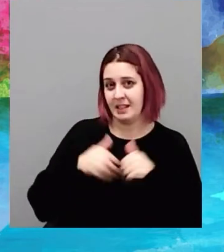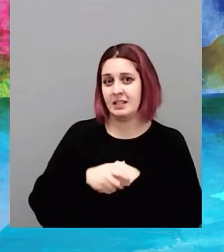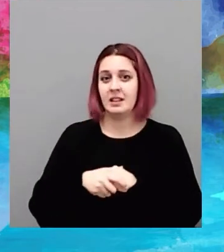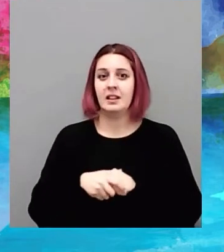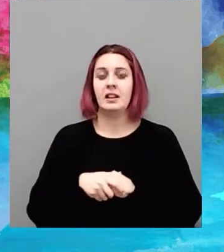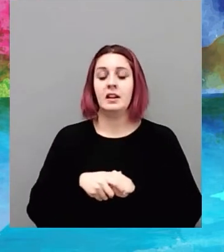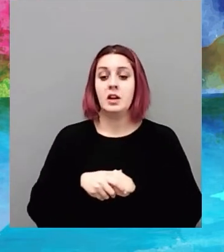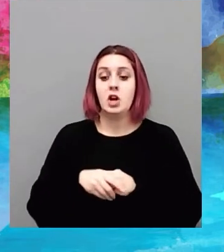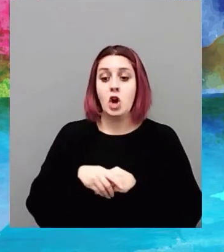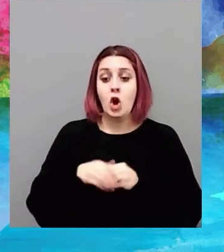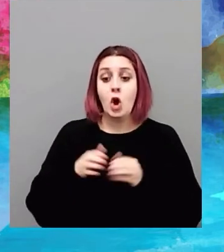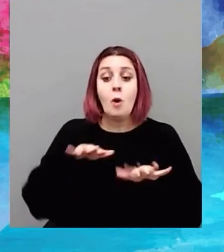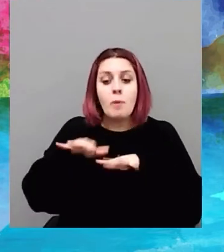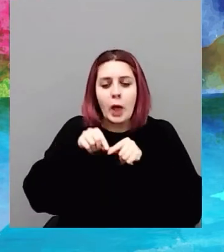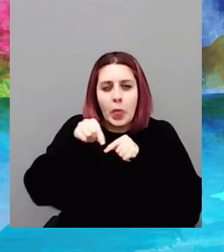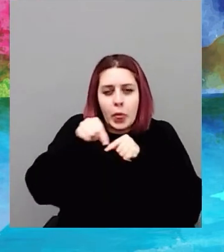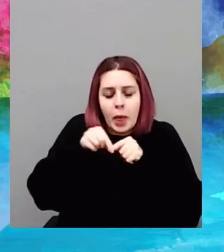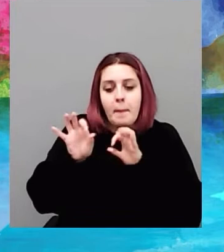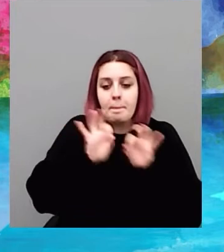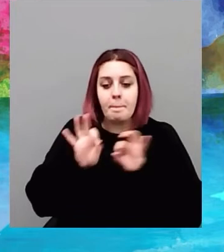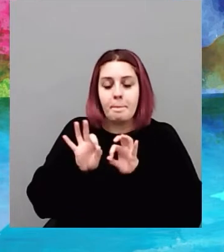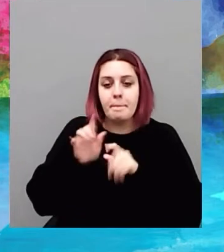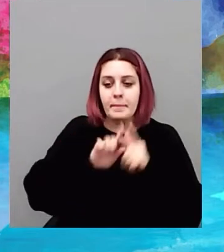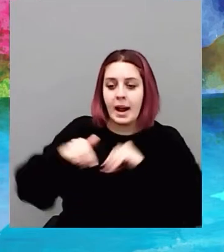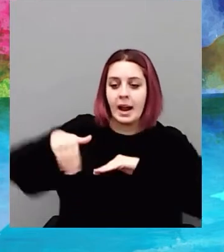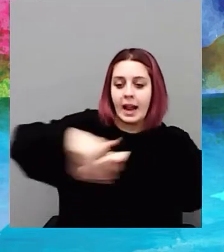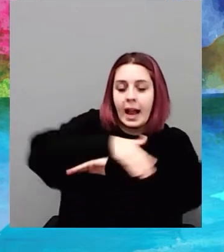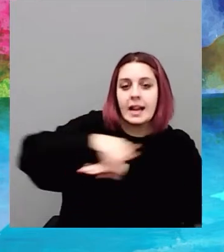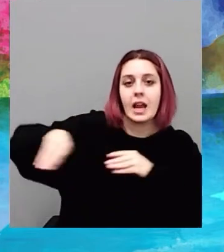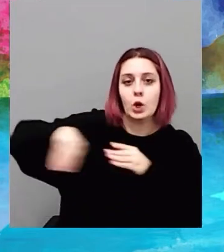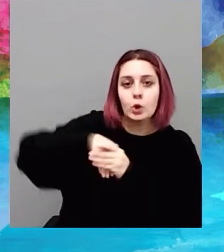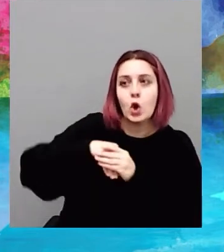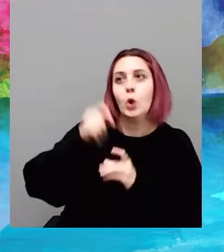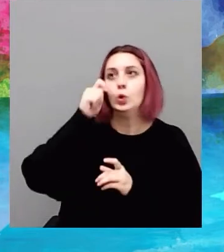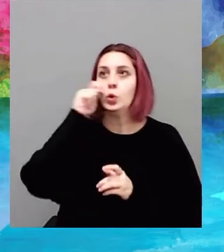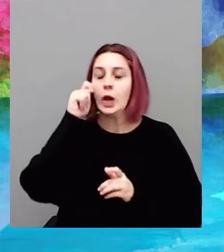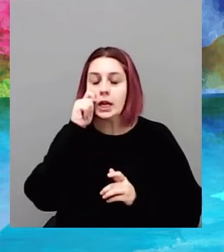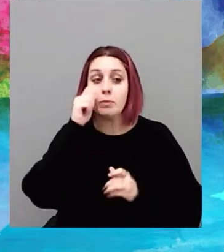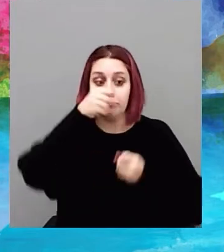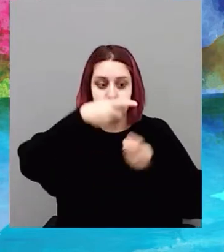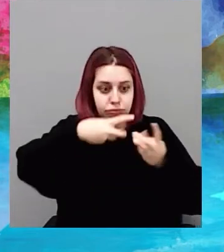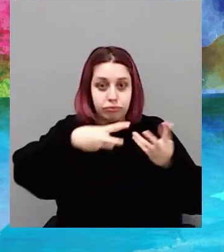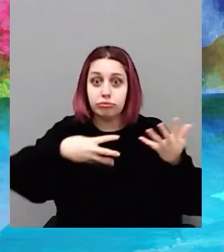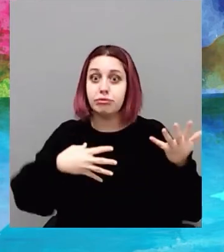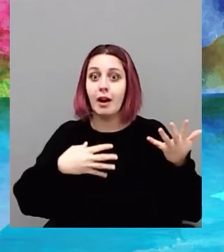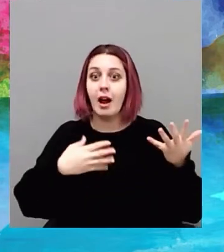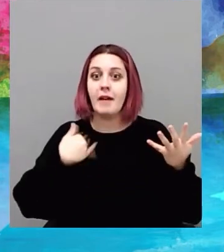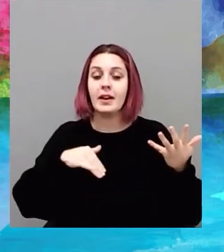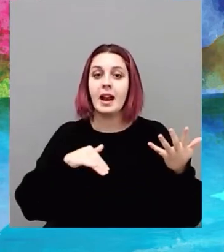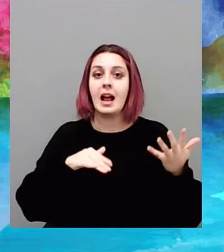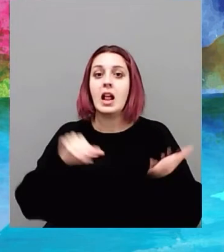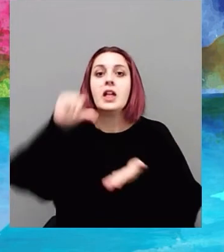user-friendly. Micro-mobility, planning of streets, inclusion, tourism, all of